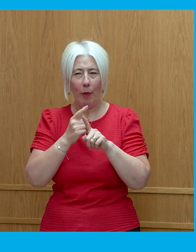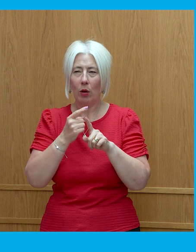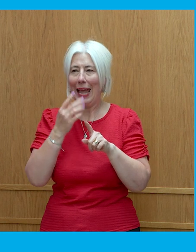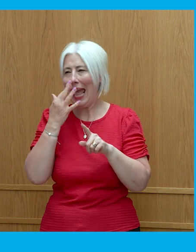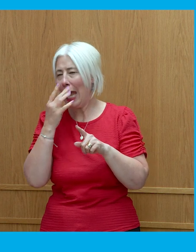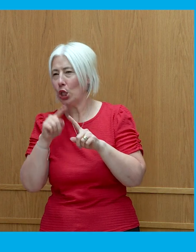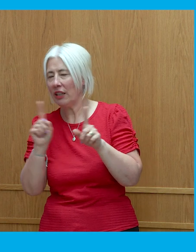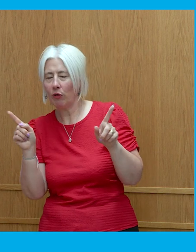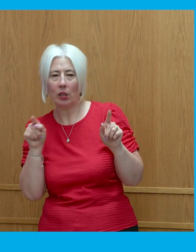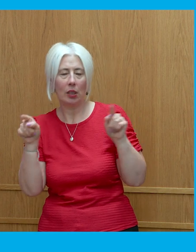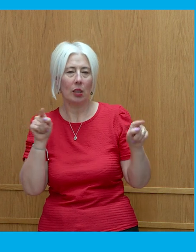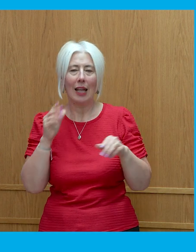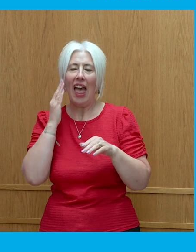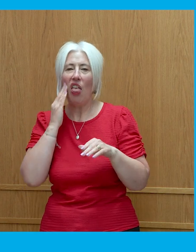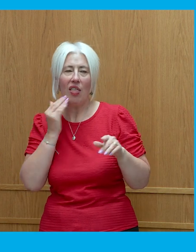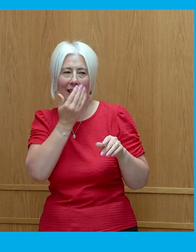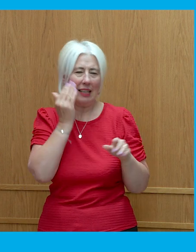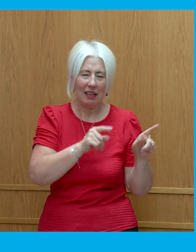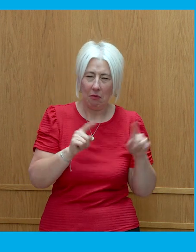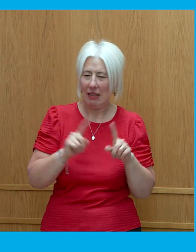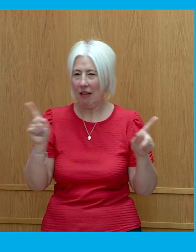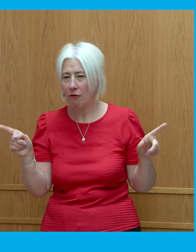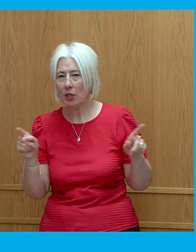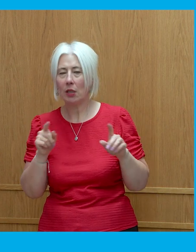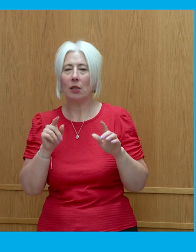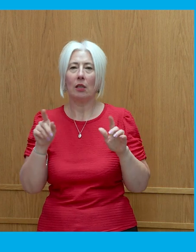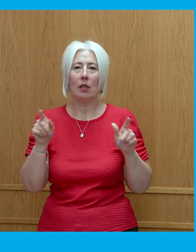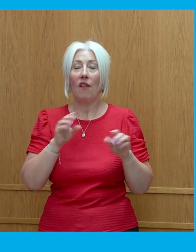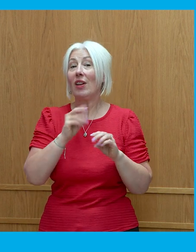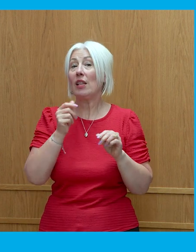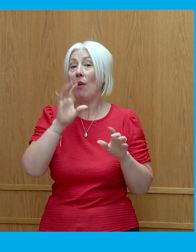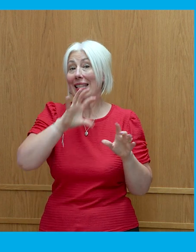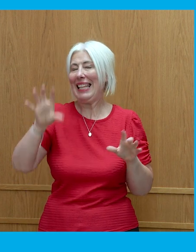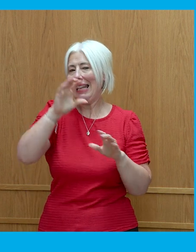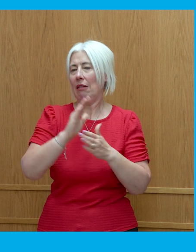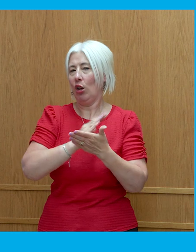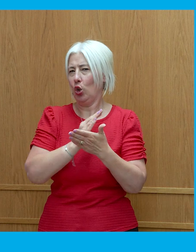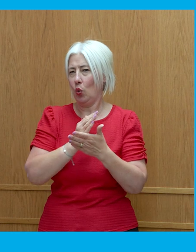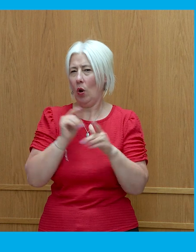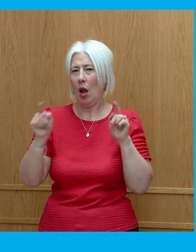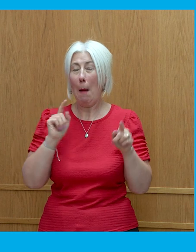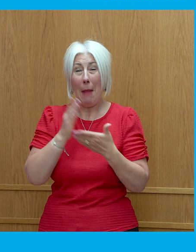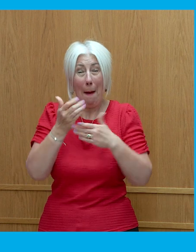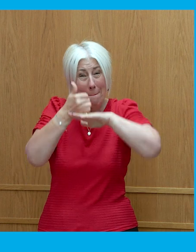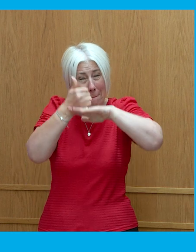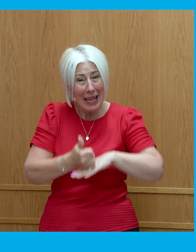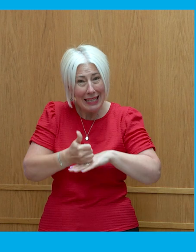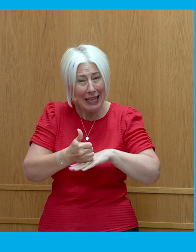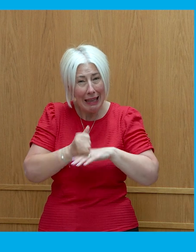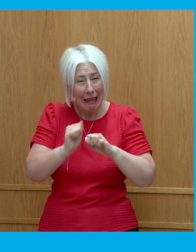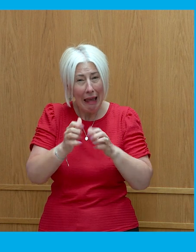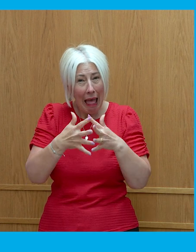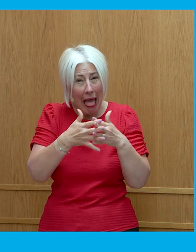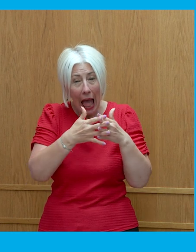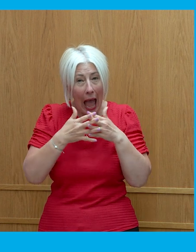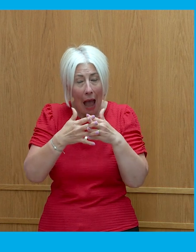been talking about the ethnicity and how that's going to swing the vote in the 7 swing states. But, like, fundamentally, are Americans